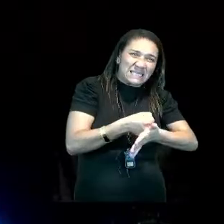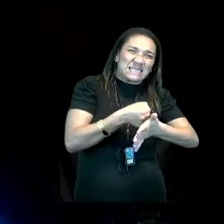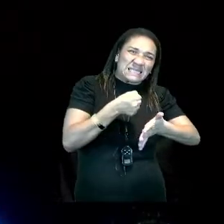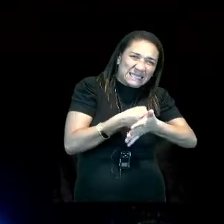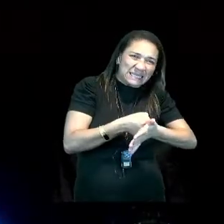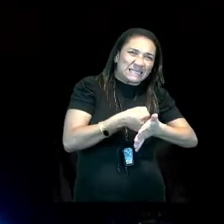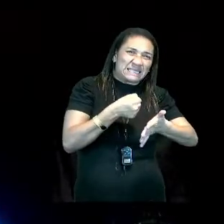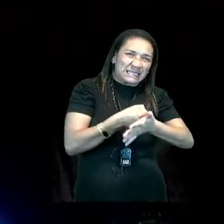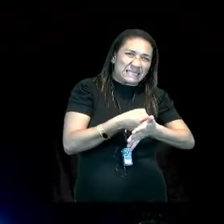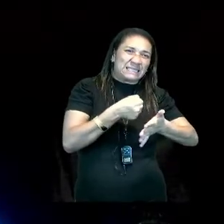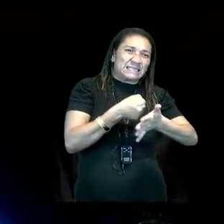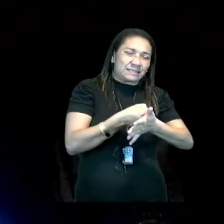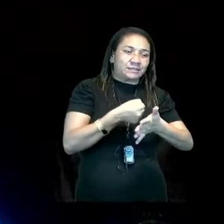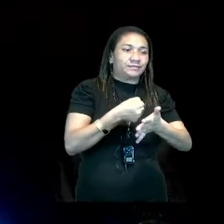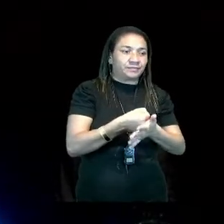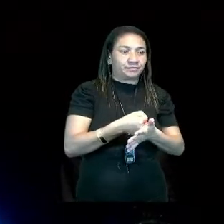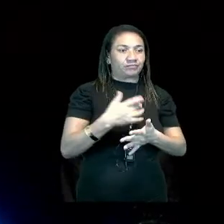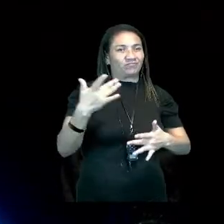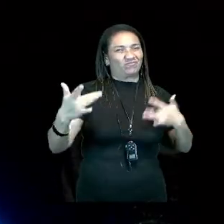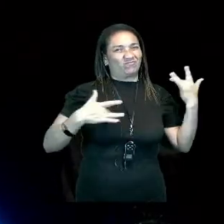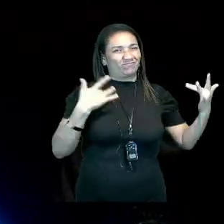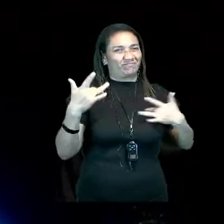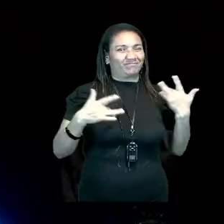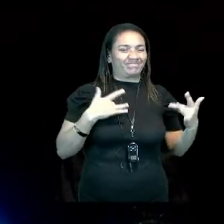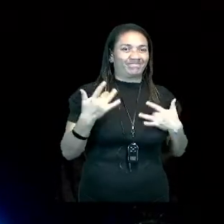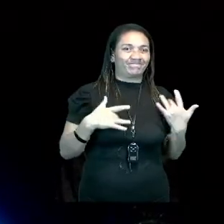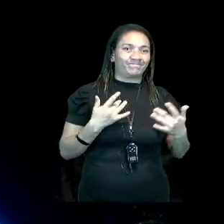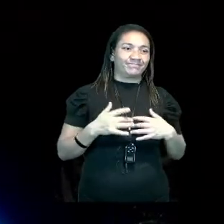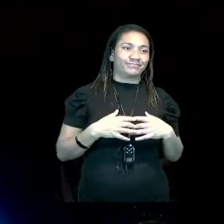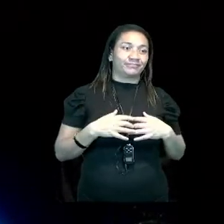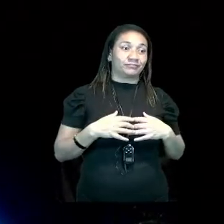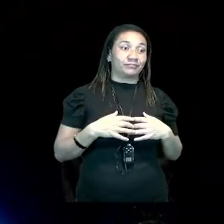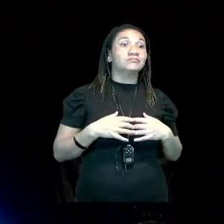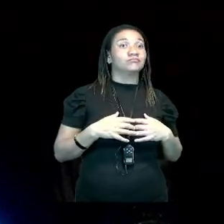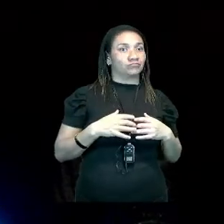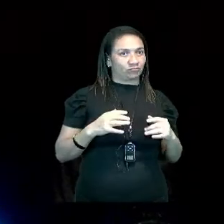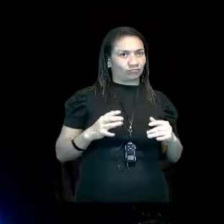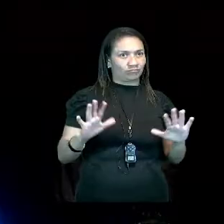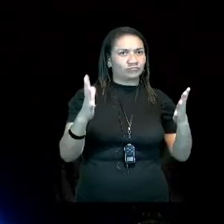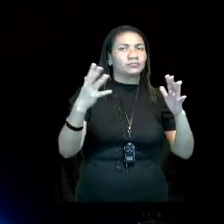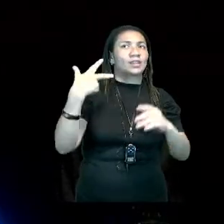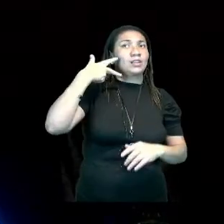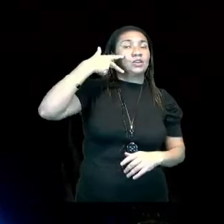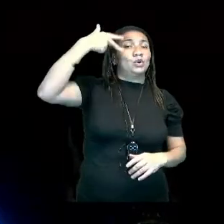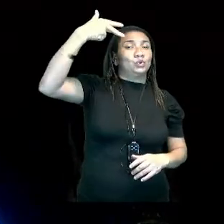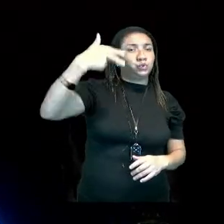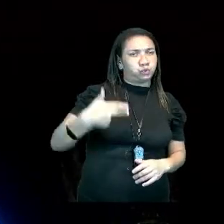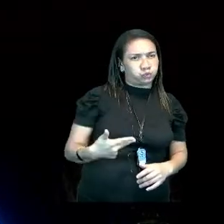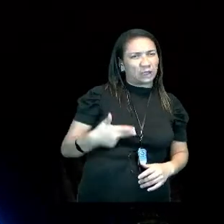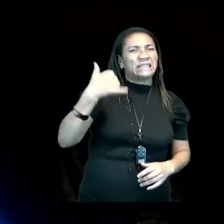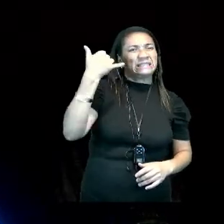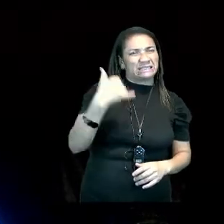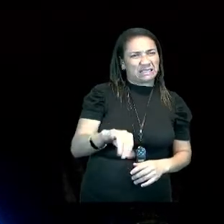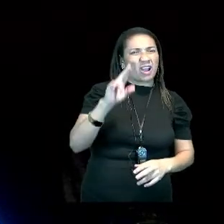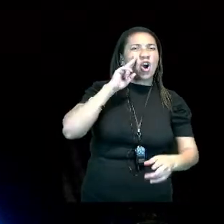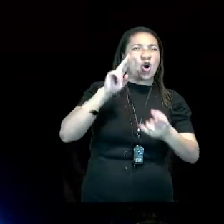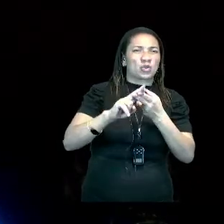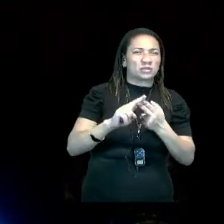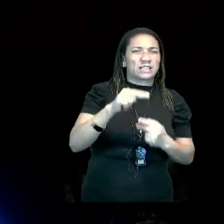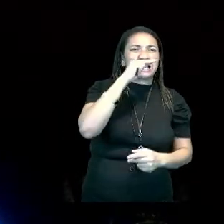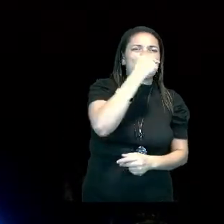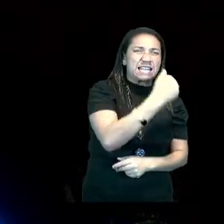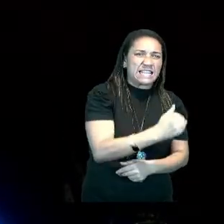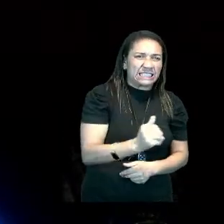only to the historical and continued oppression of Black women and girls all over the